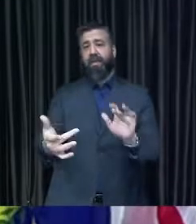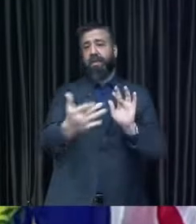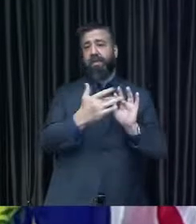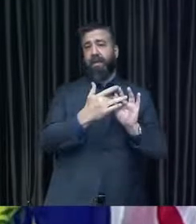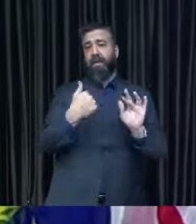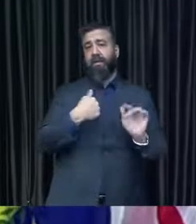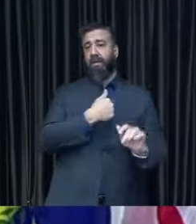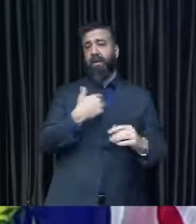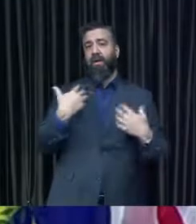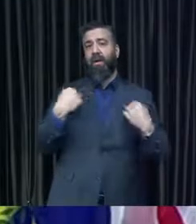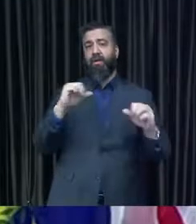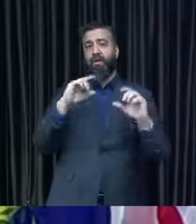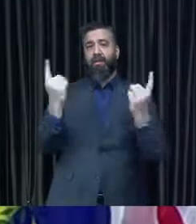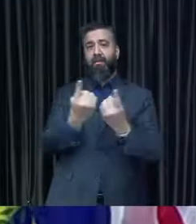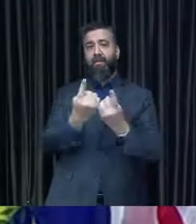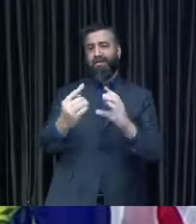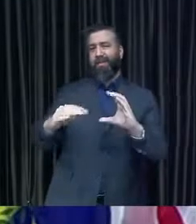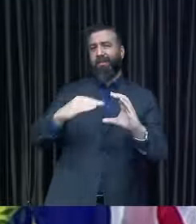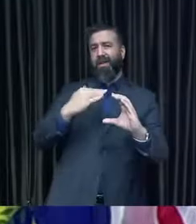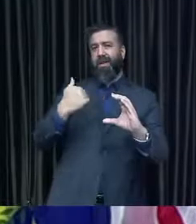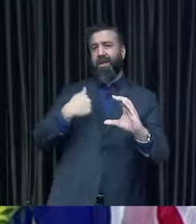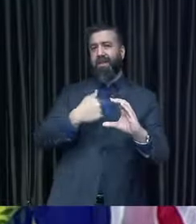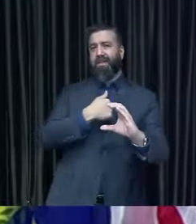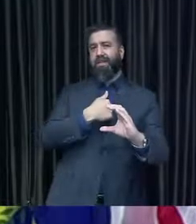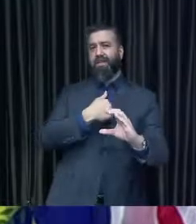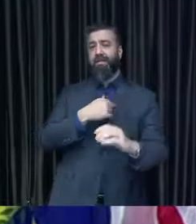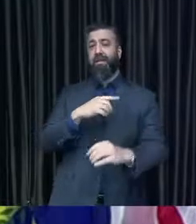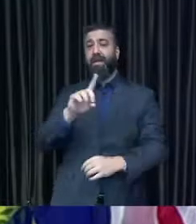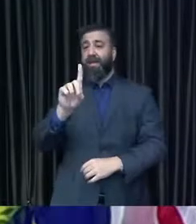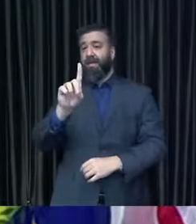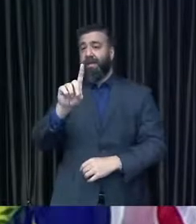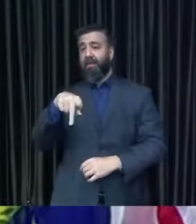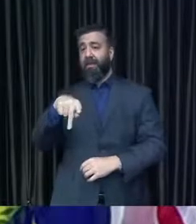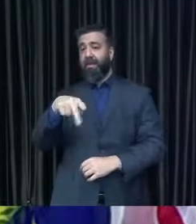department through email at